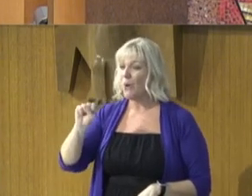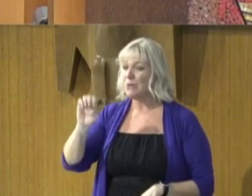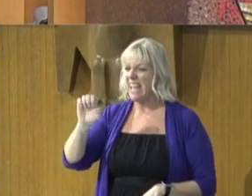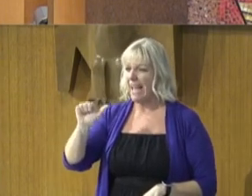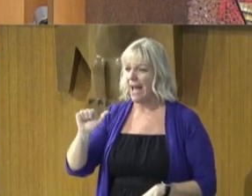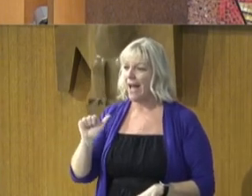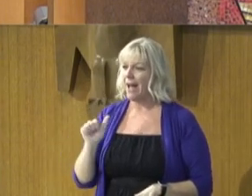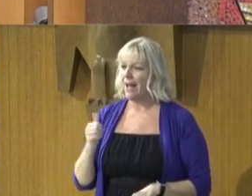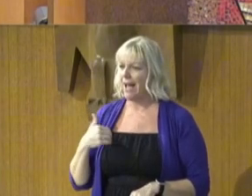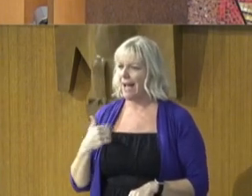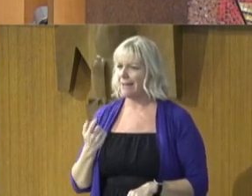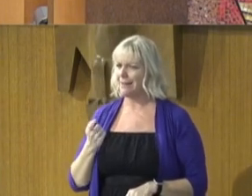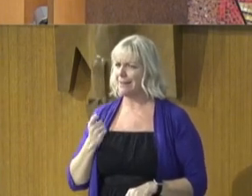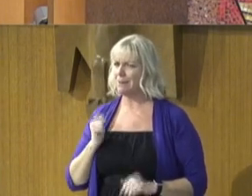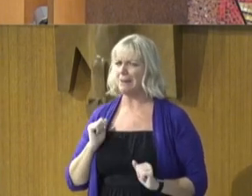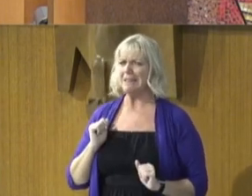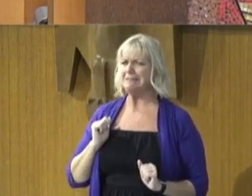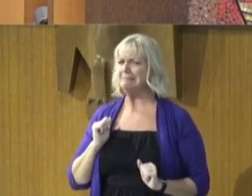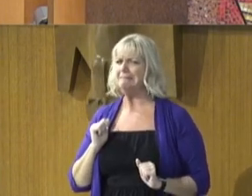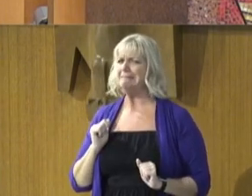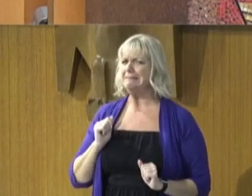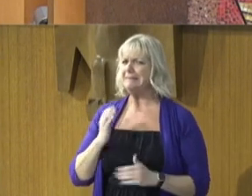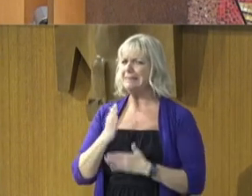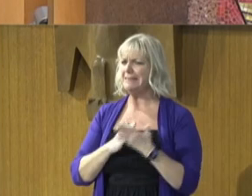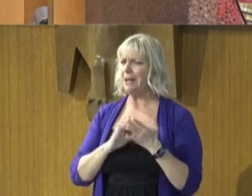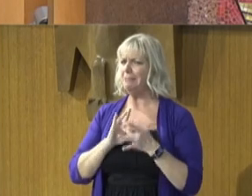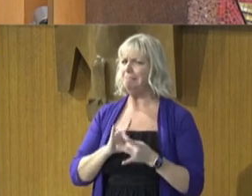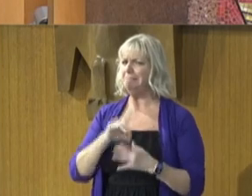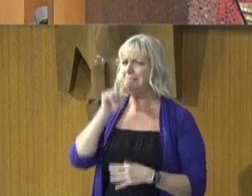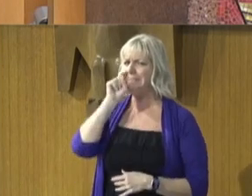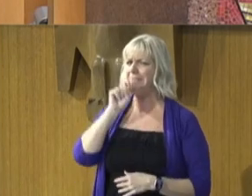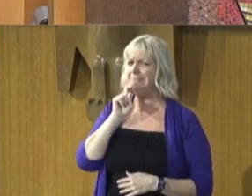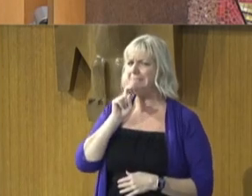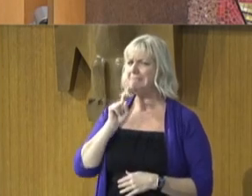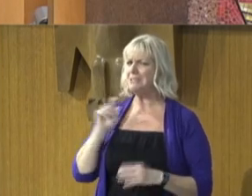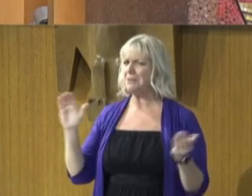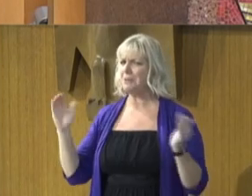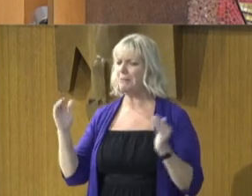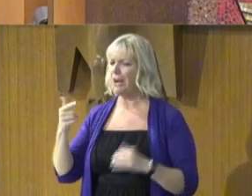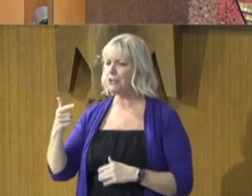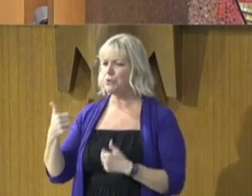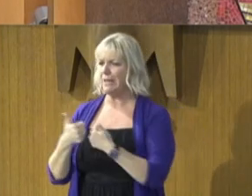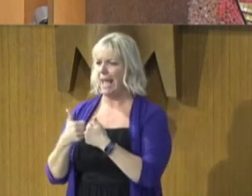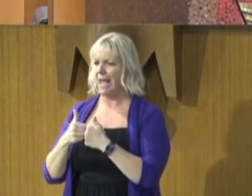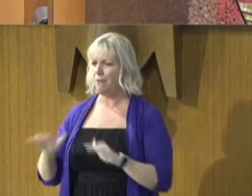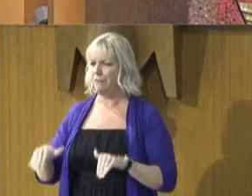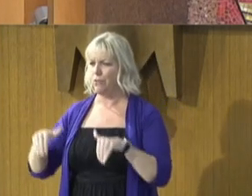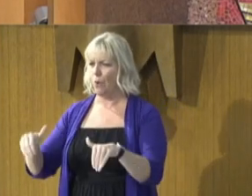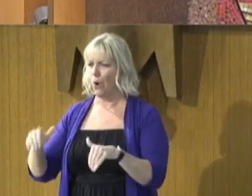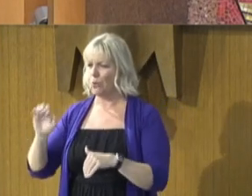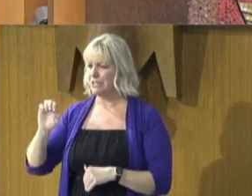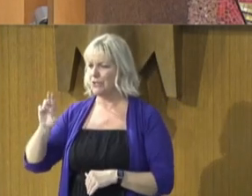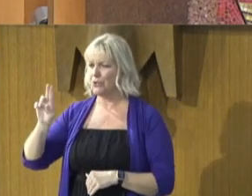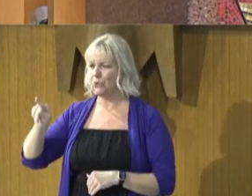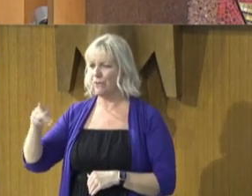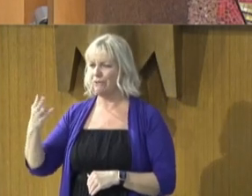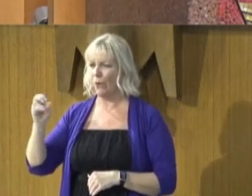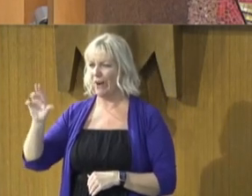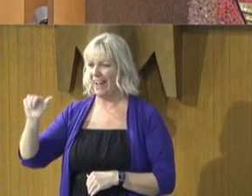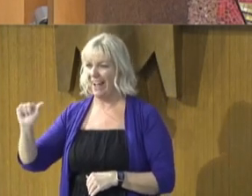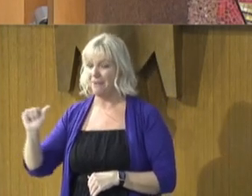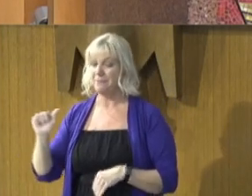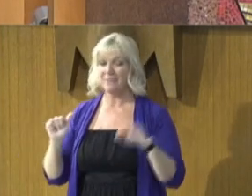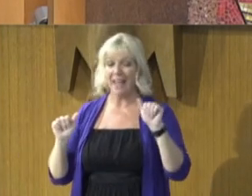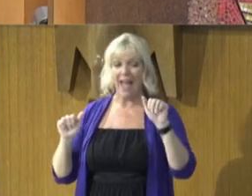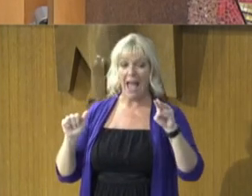racy elements, so we're talking Game of Thrones or Euphoria. Amos is all about social justice, and so it's like watching a